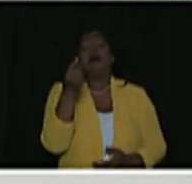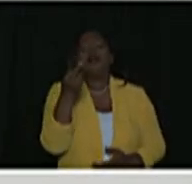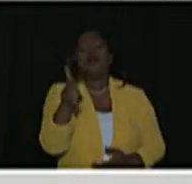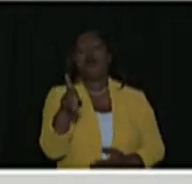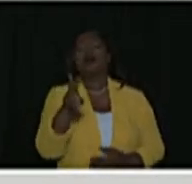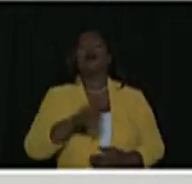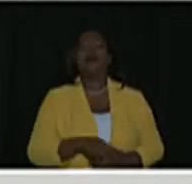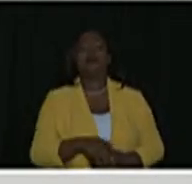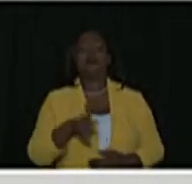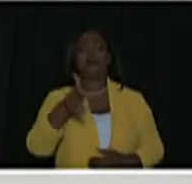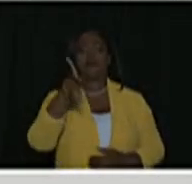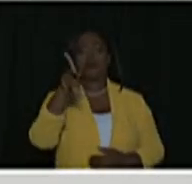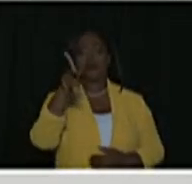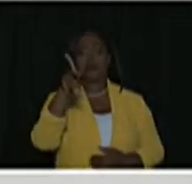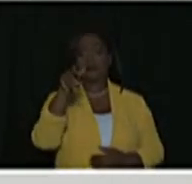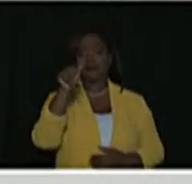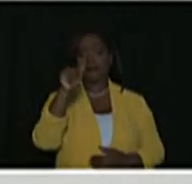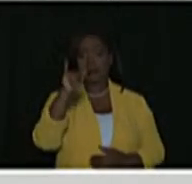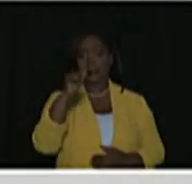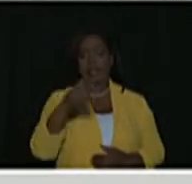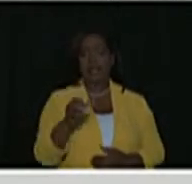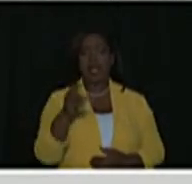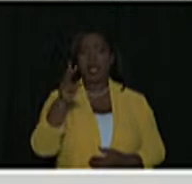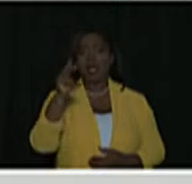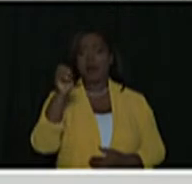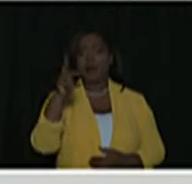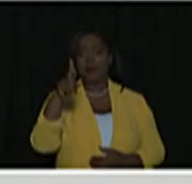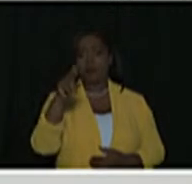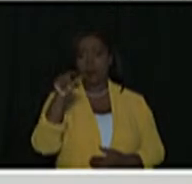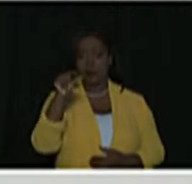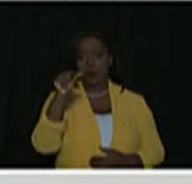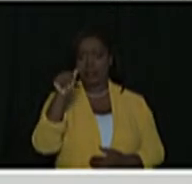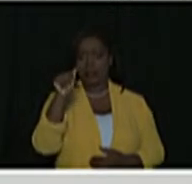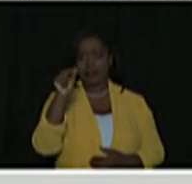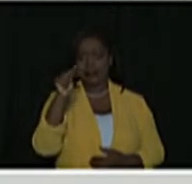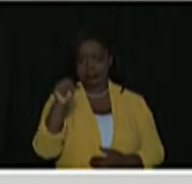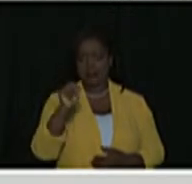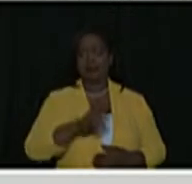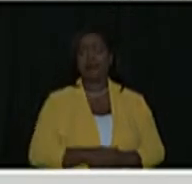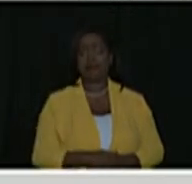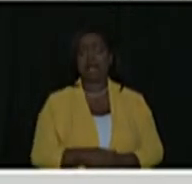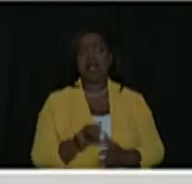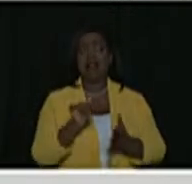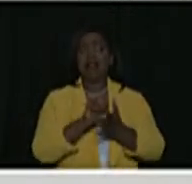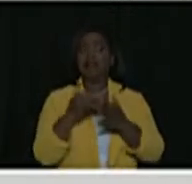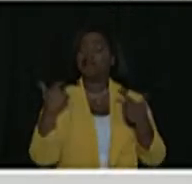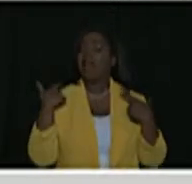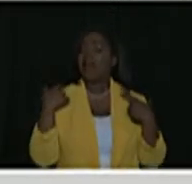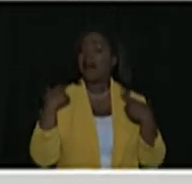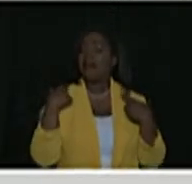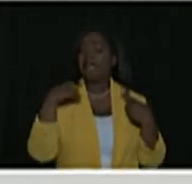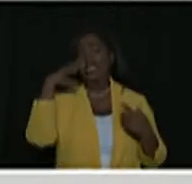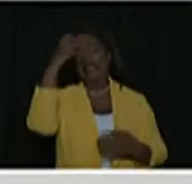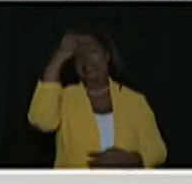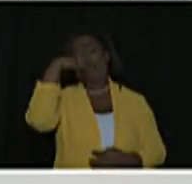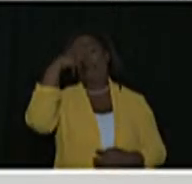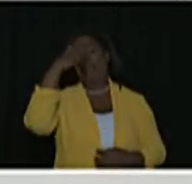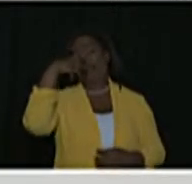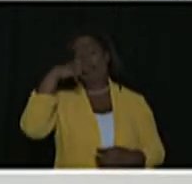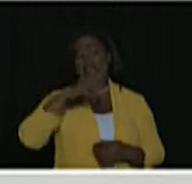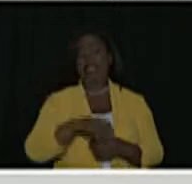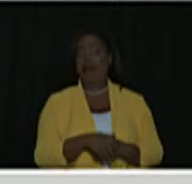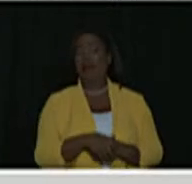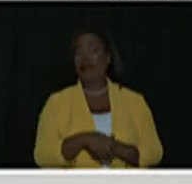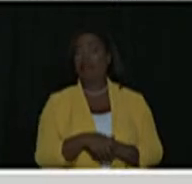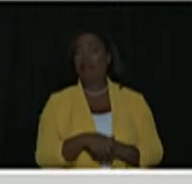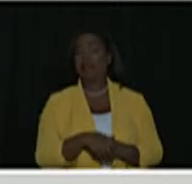these acts have serious implications for the mental state of our children, apart from the